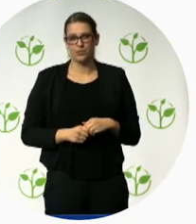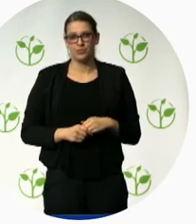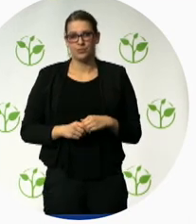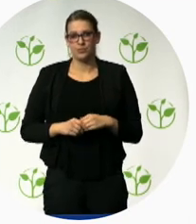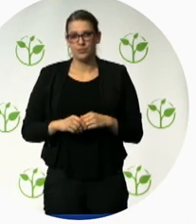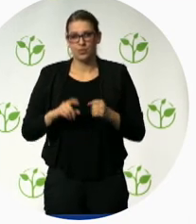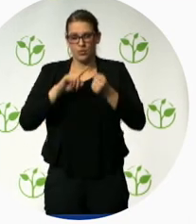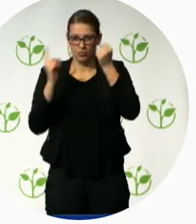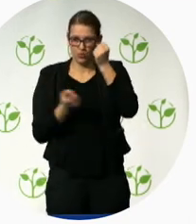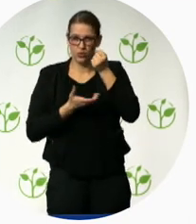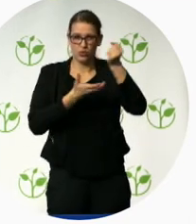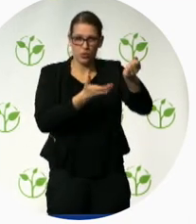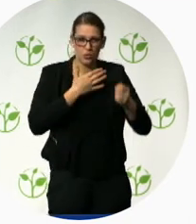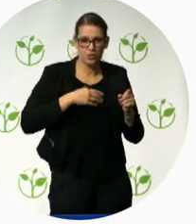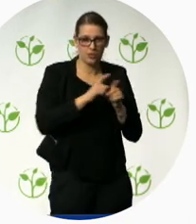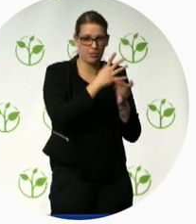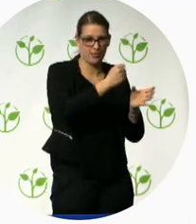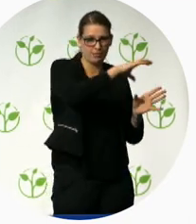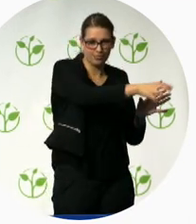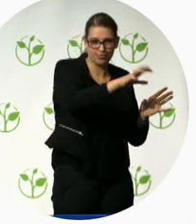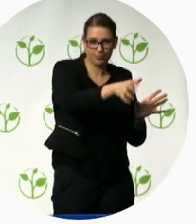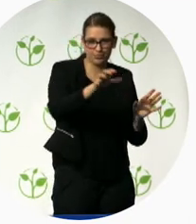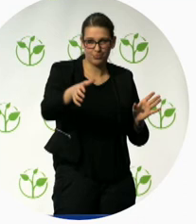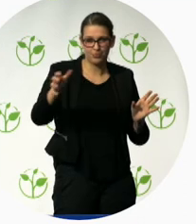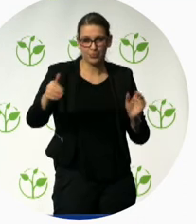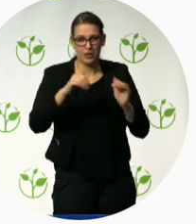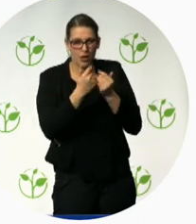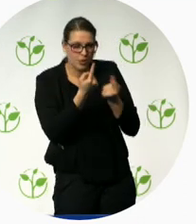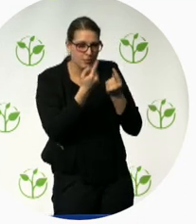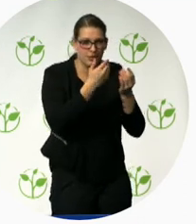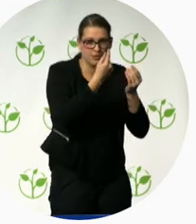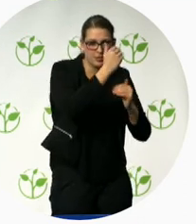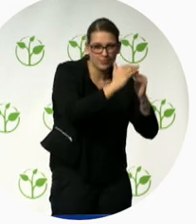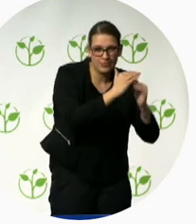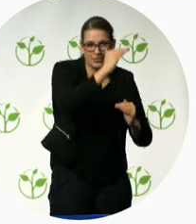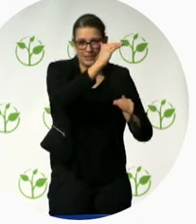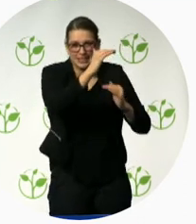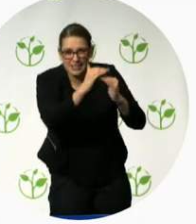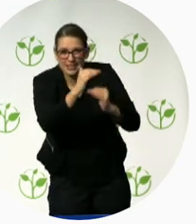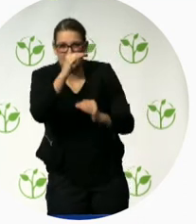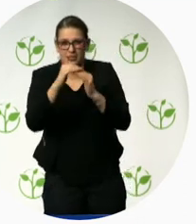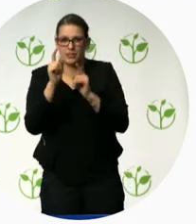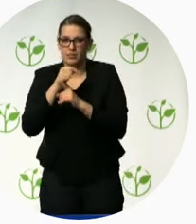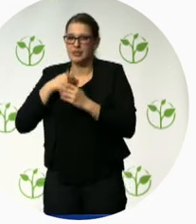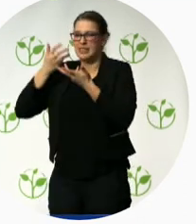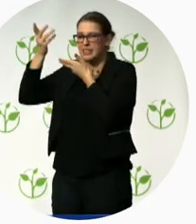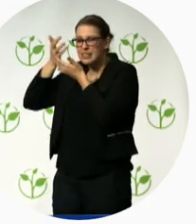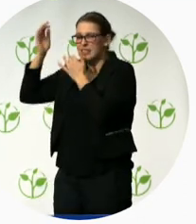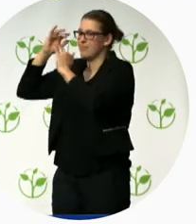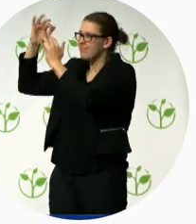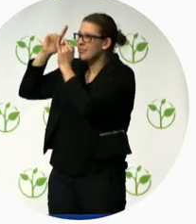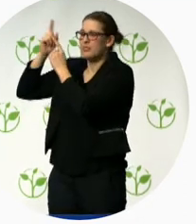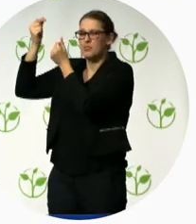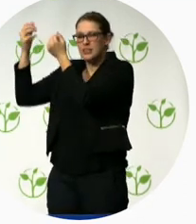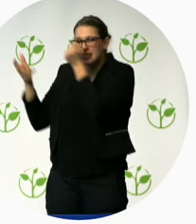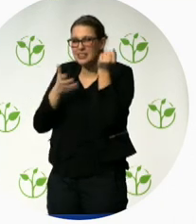in constant lobbying and pursuing the issue to the policymakers, to the leaders, but also we need to create